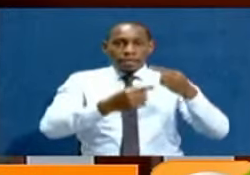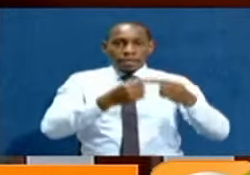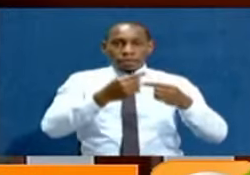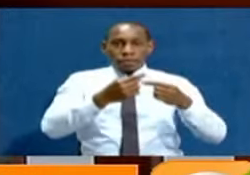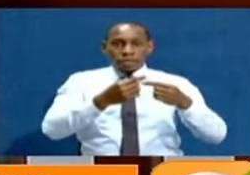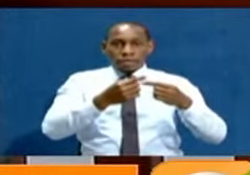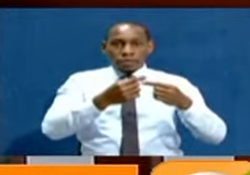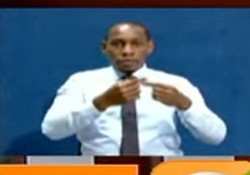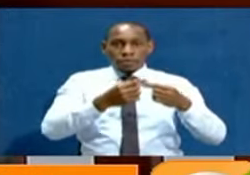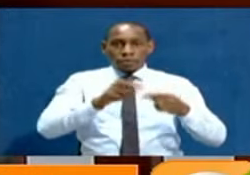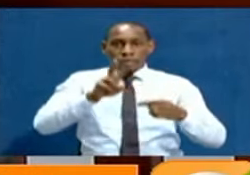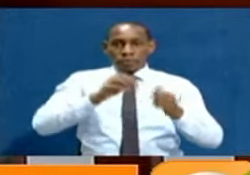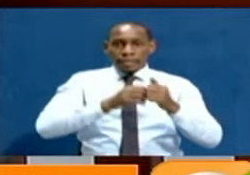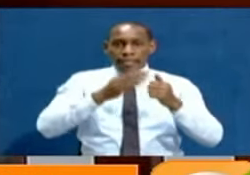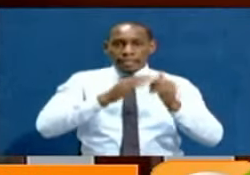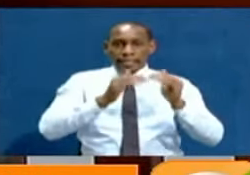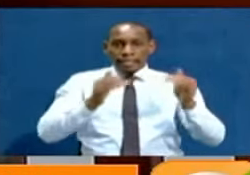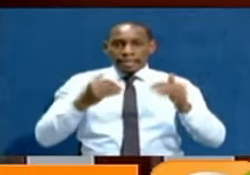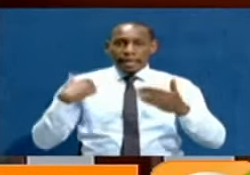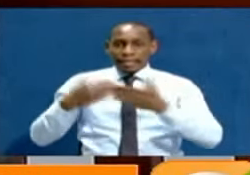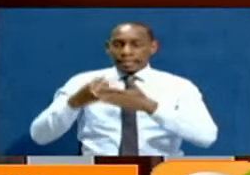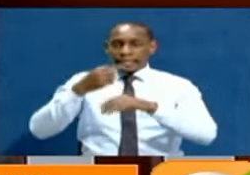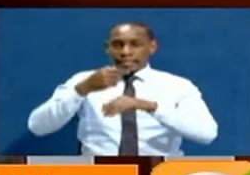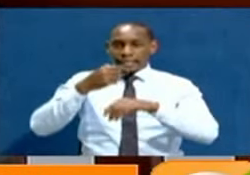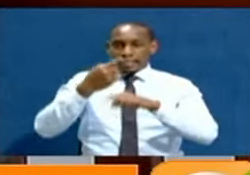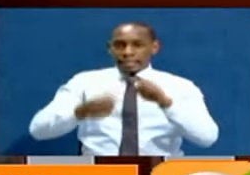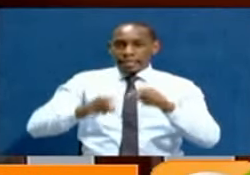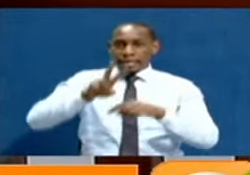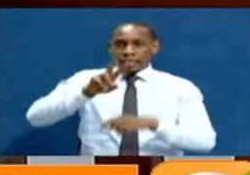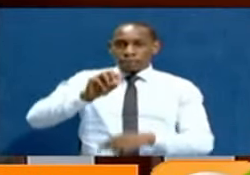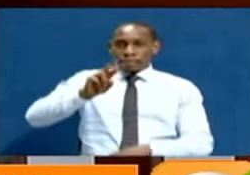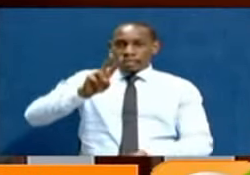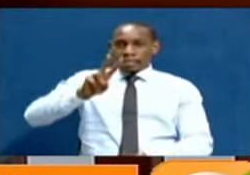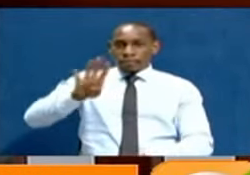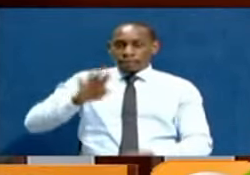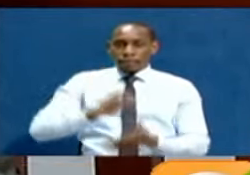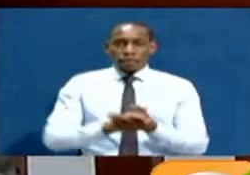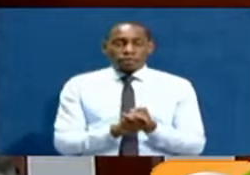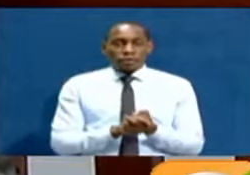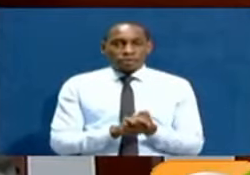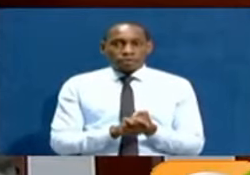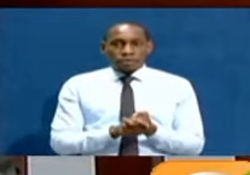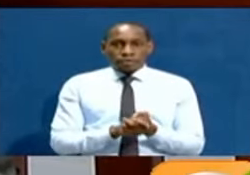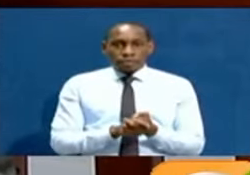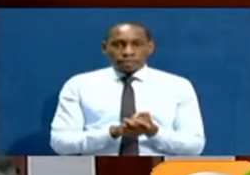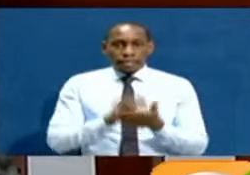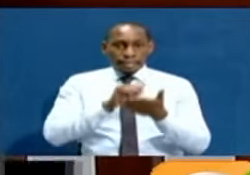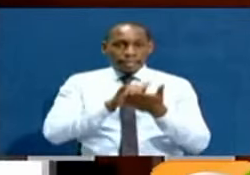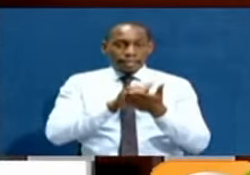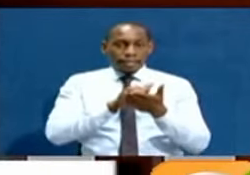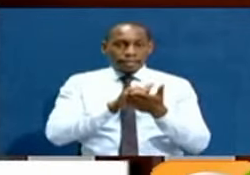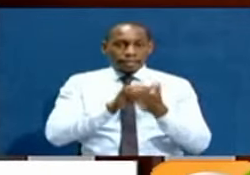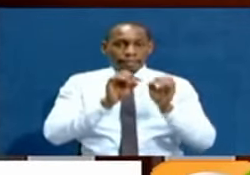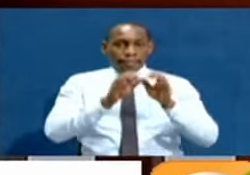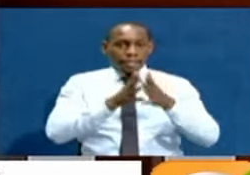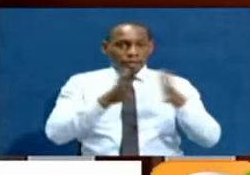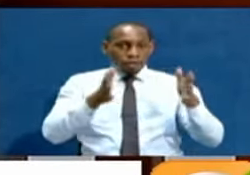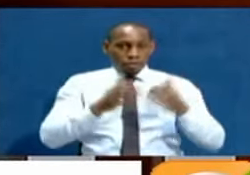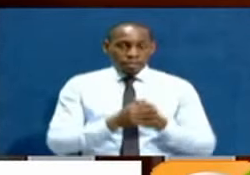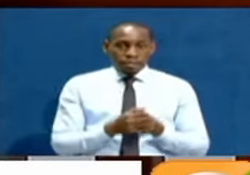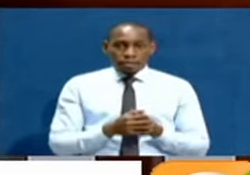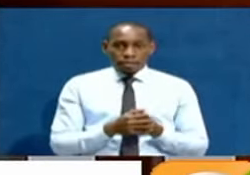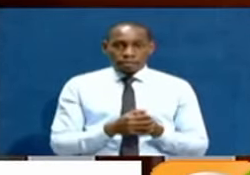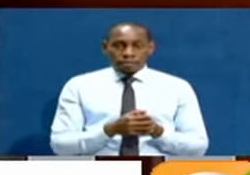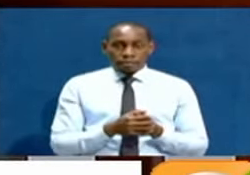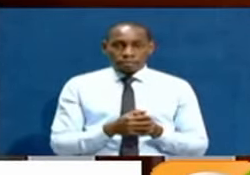2019 levels until 2024. So can we last until 2024? That's the big thing. Of course, we need support.